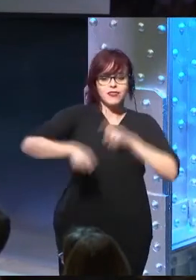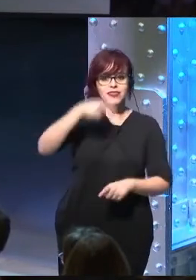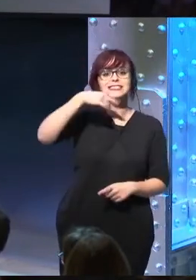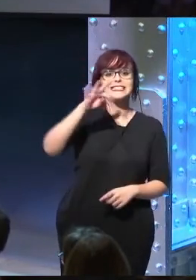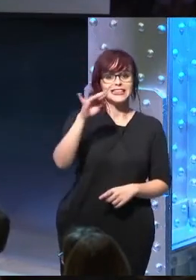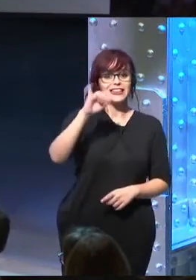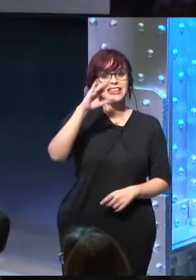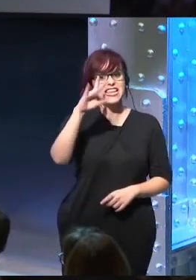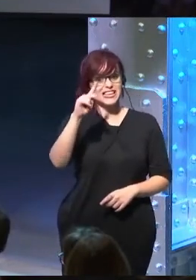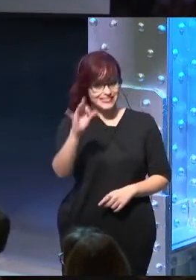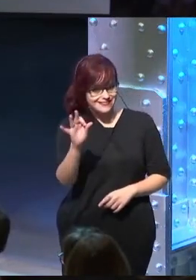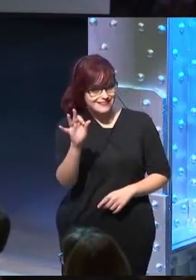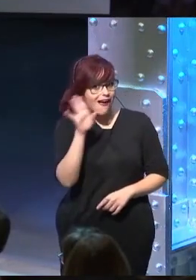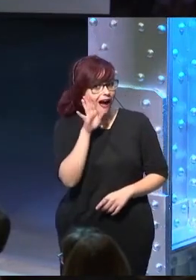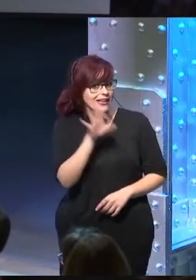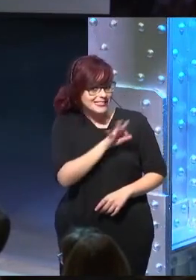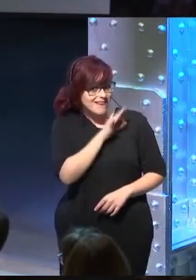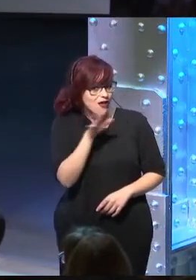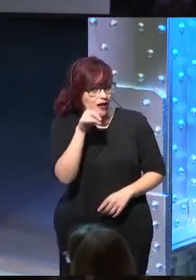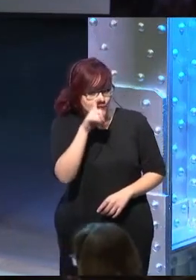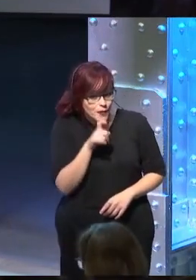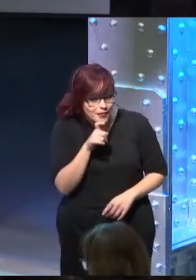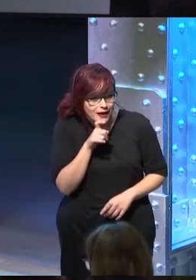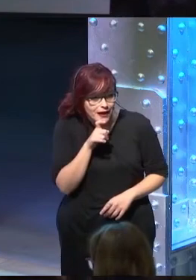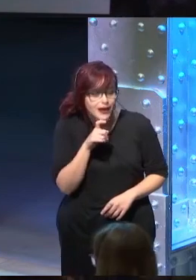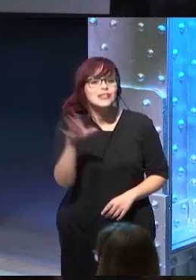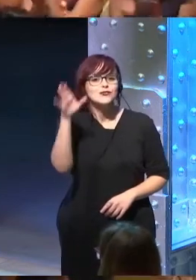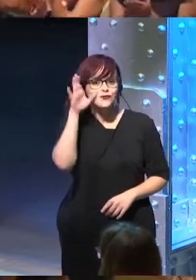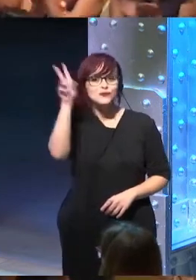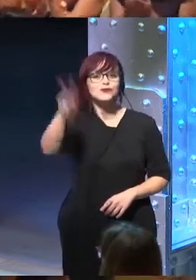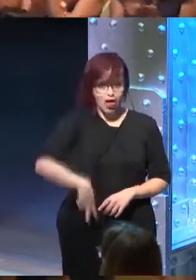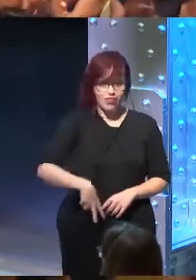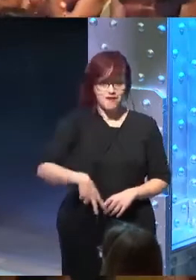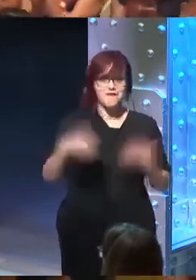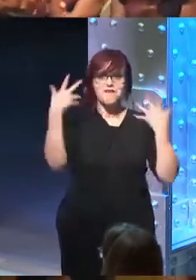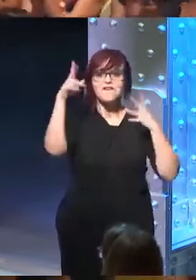Triggs deserves to be heard. Thank you.